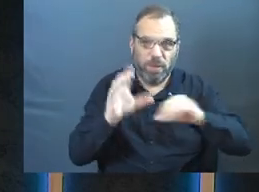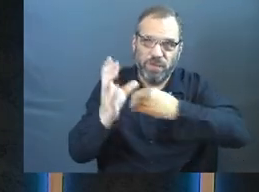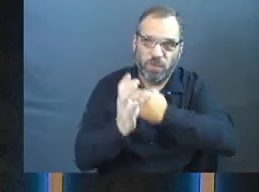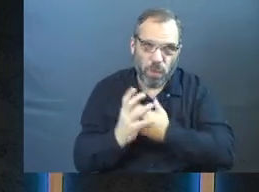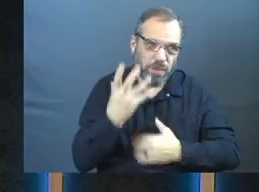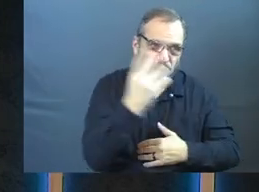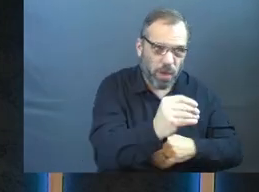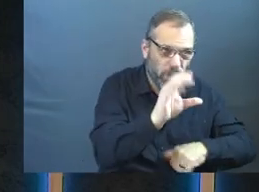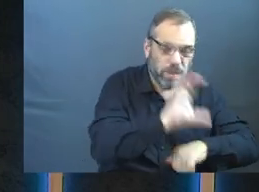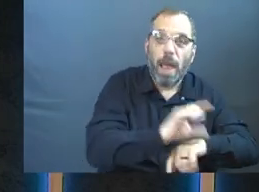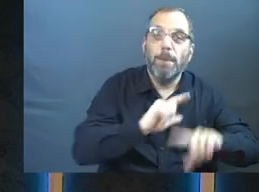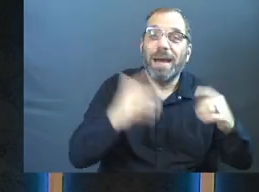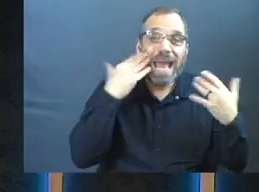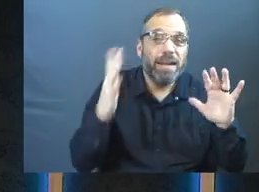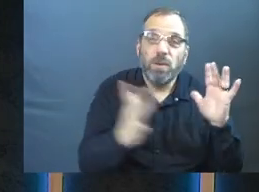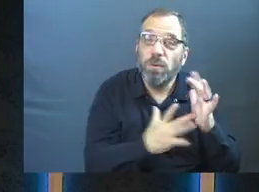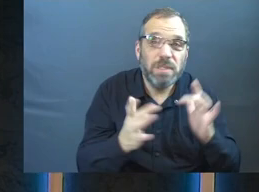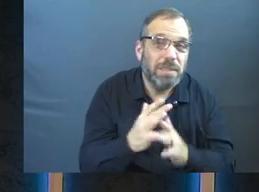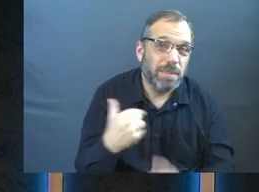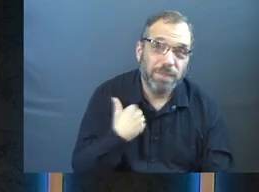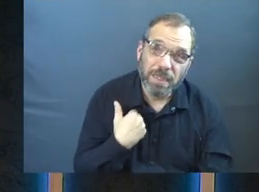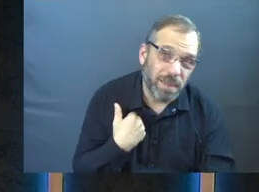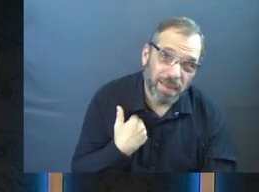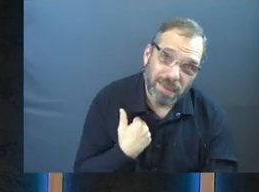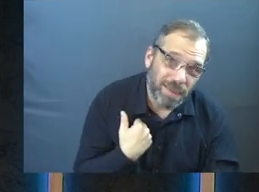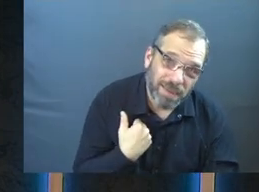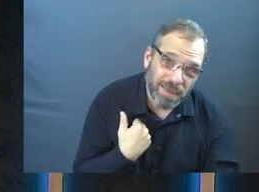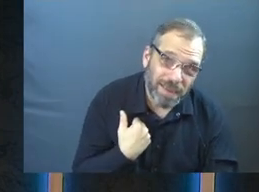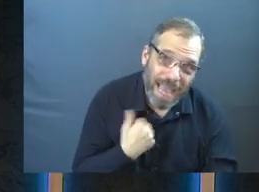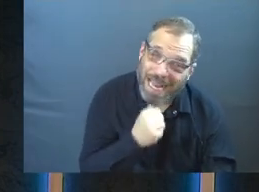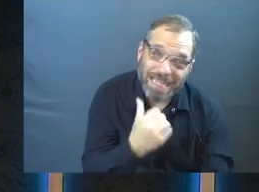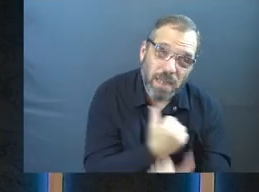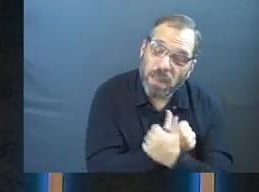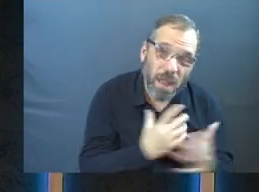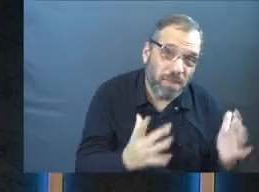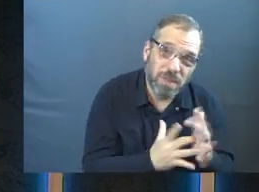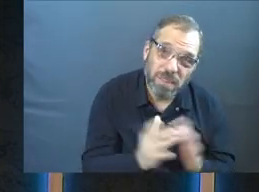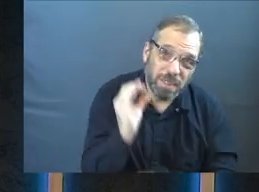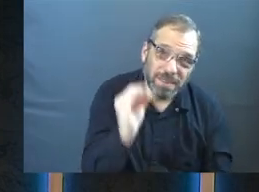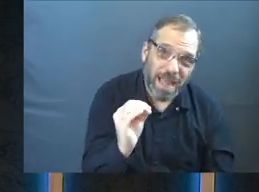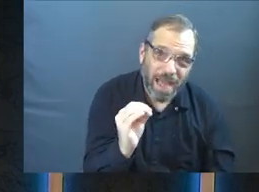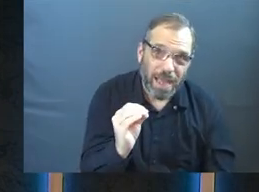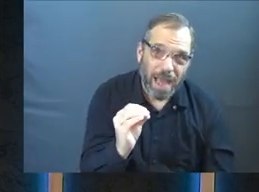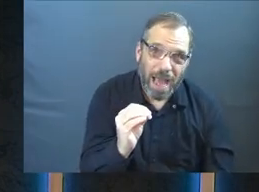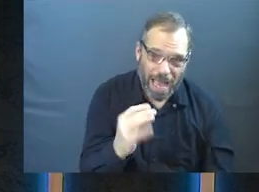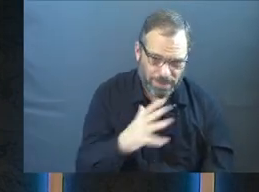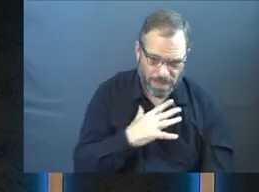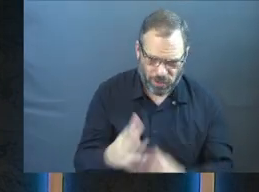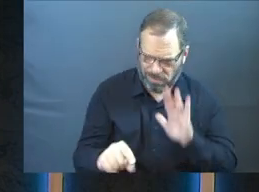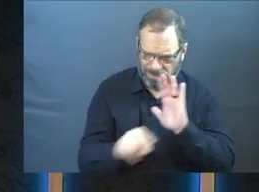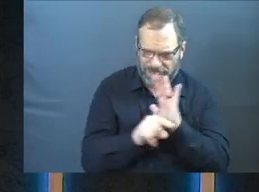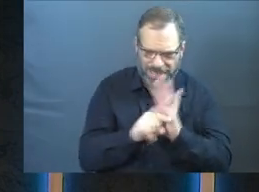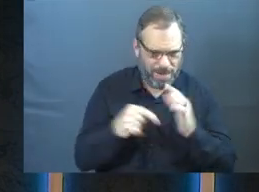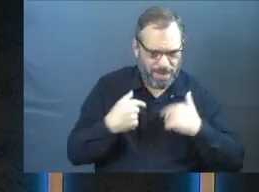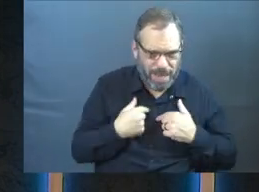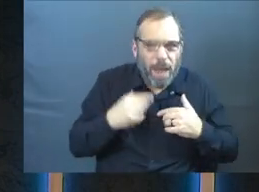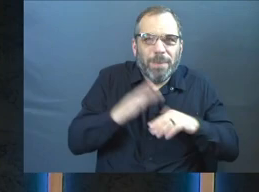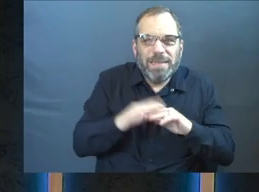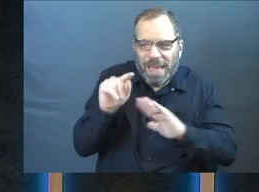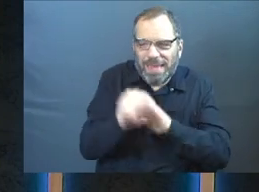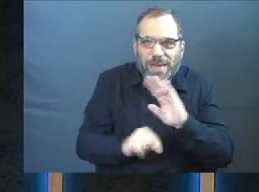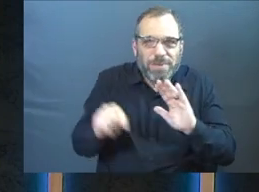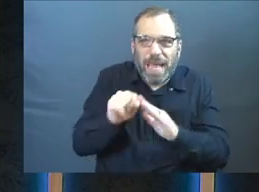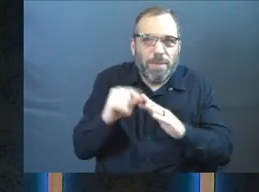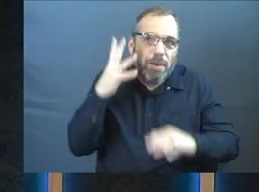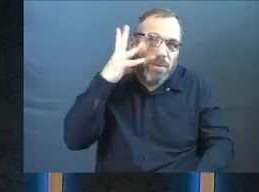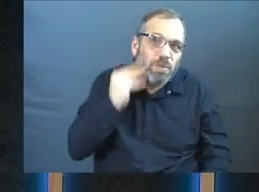I didn't know Jesus at all. And I didn't love Jesus at all. I'm not trying to bash myself. It was just a season that I